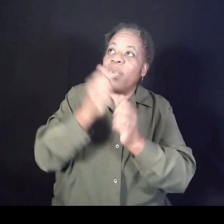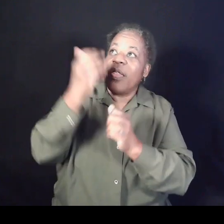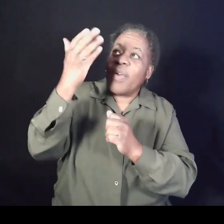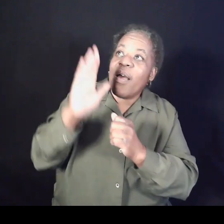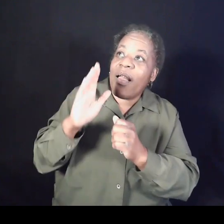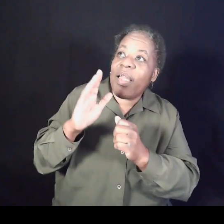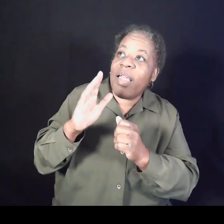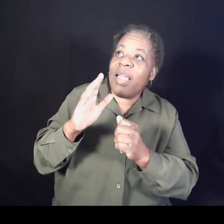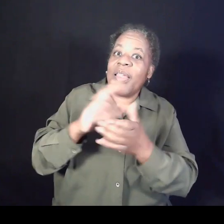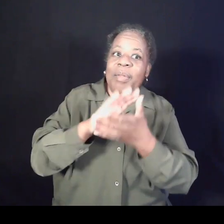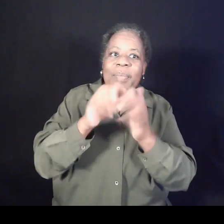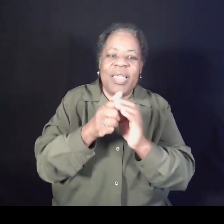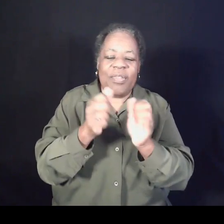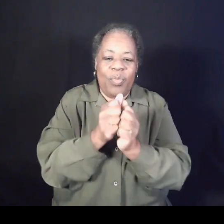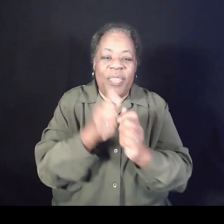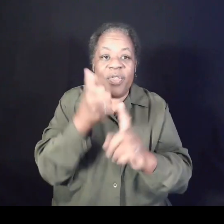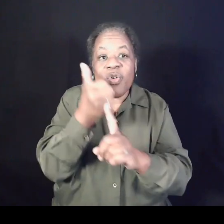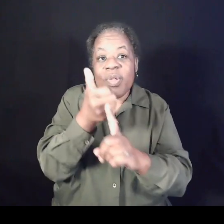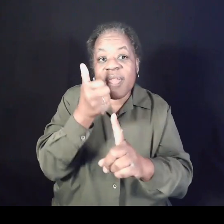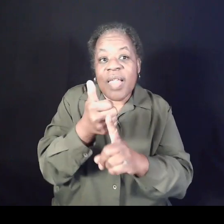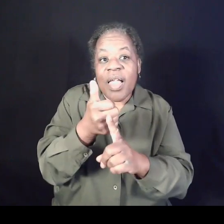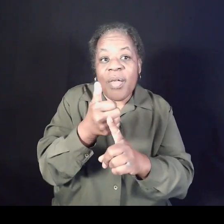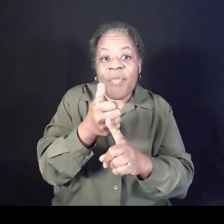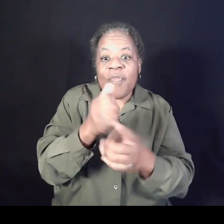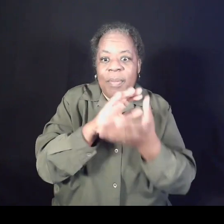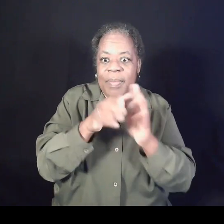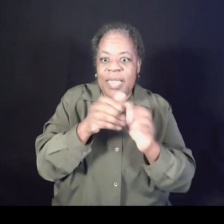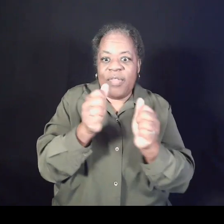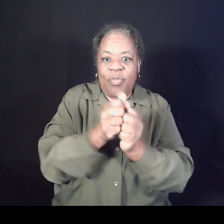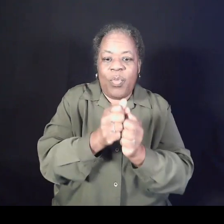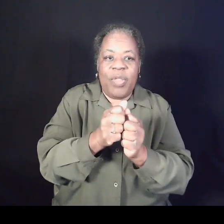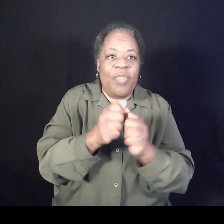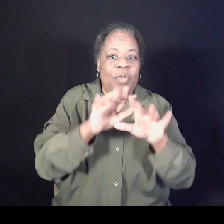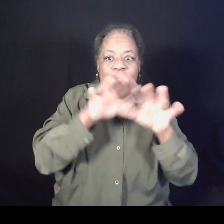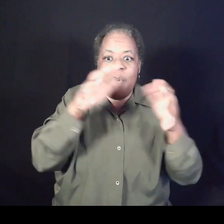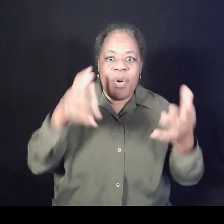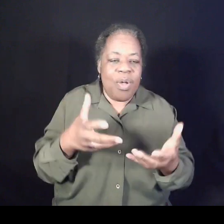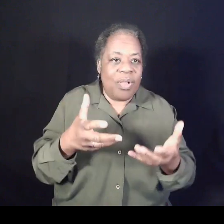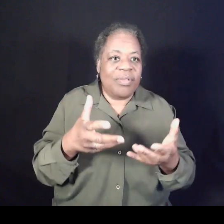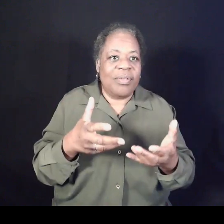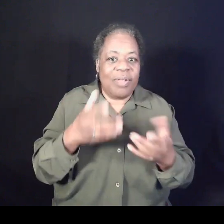with yourself, and peace with the world around you.